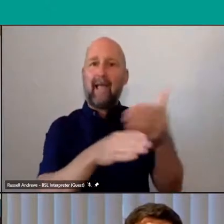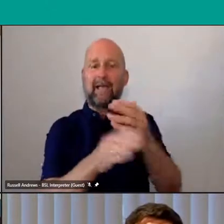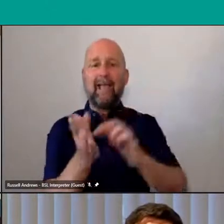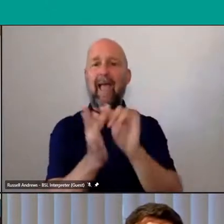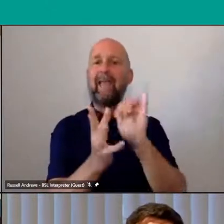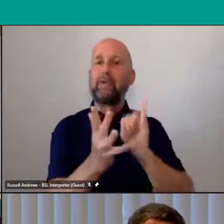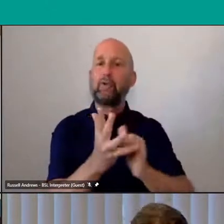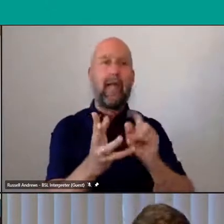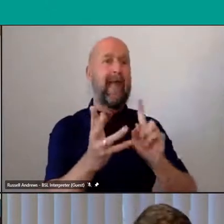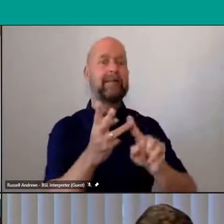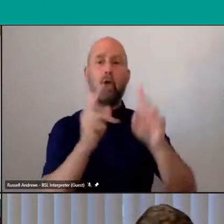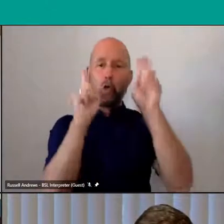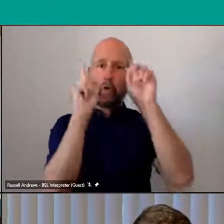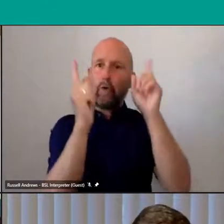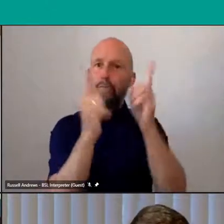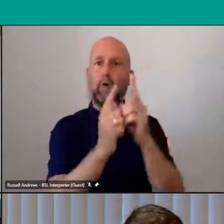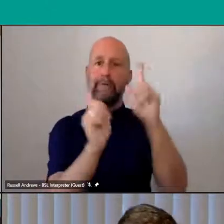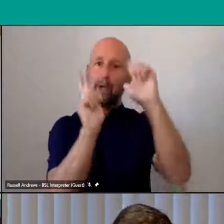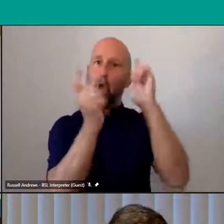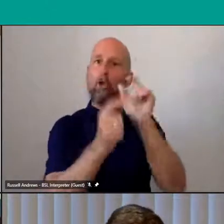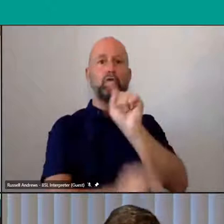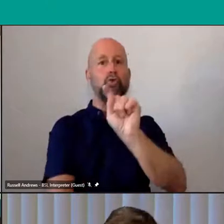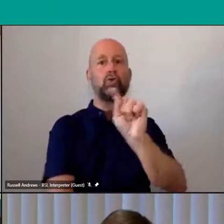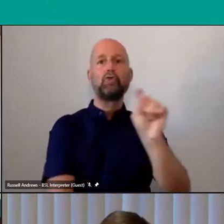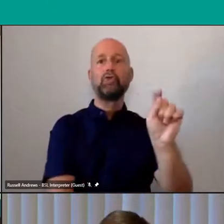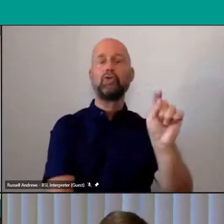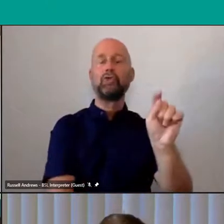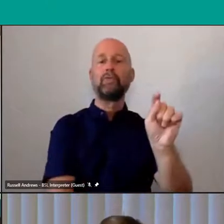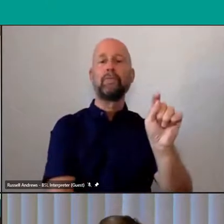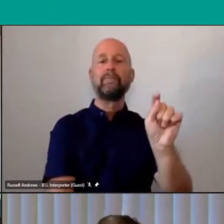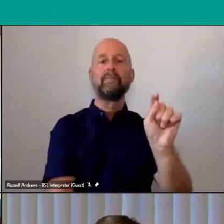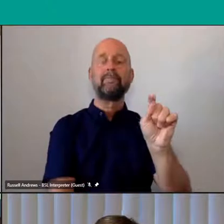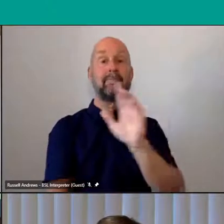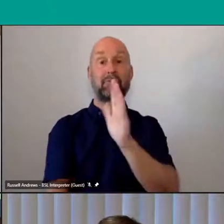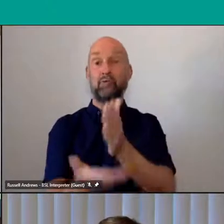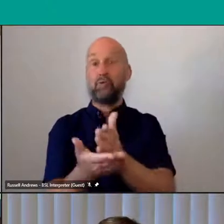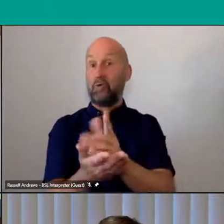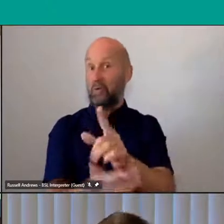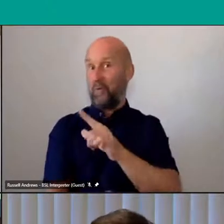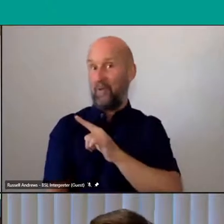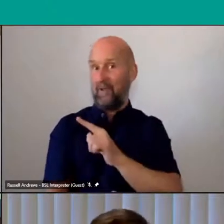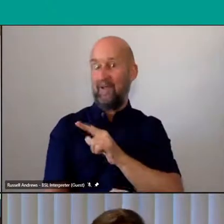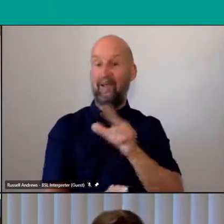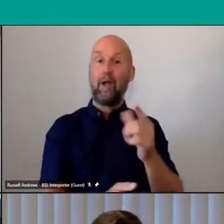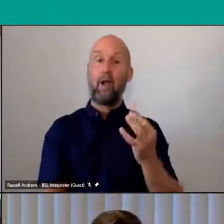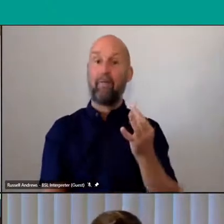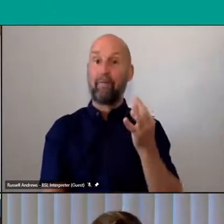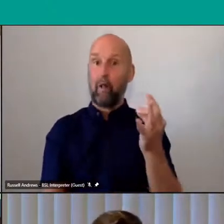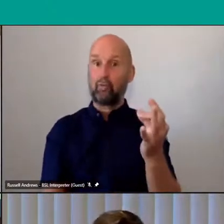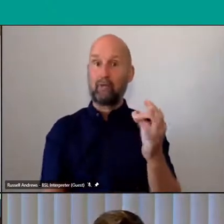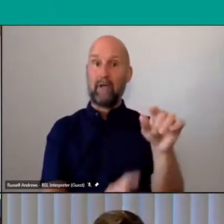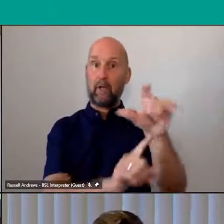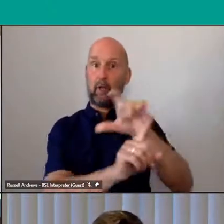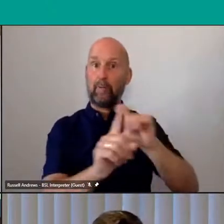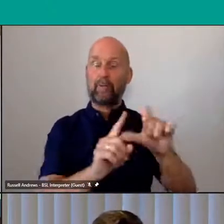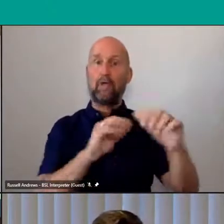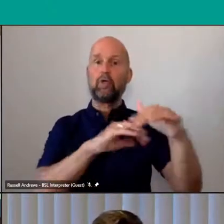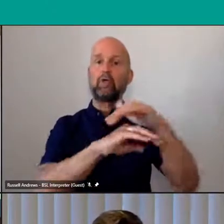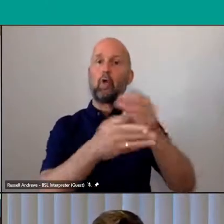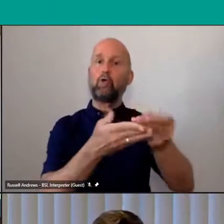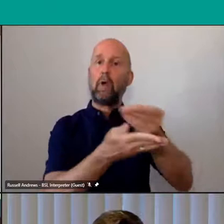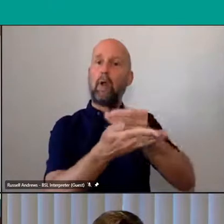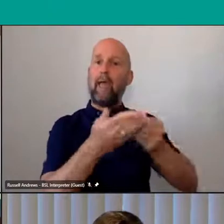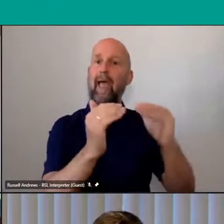the universities and the colleges. But it's really true, actually, that the voluntary community and social enterprise